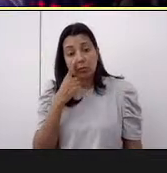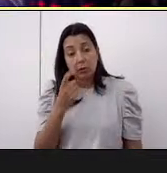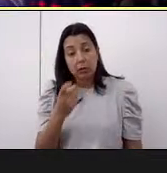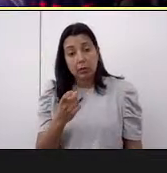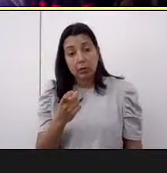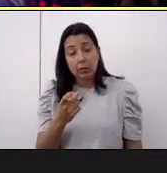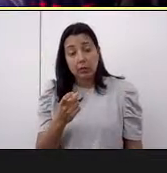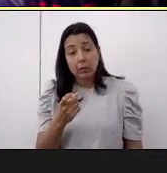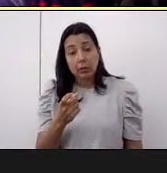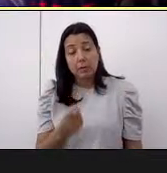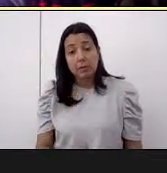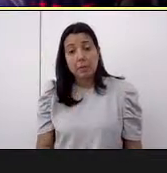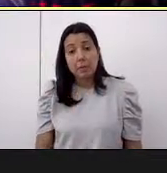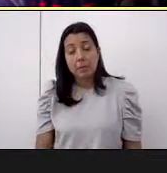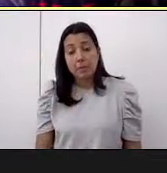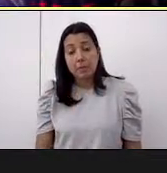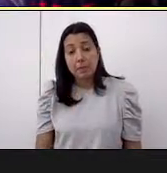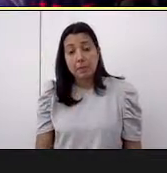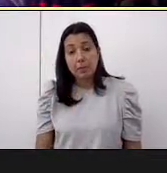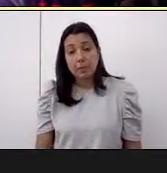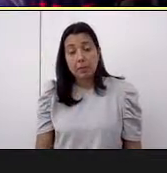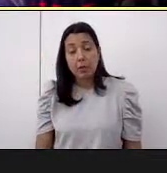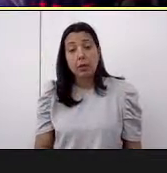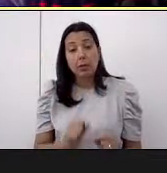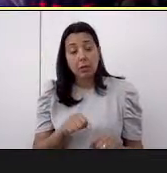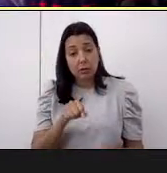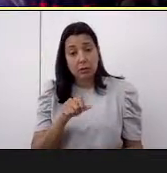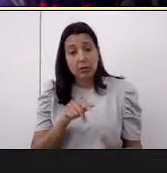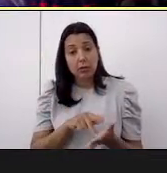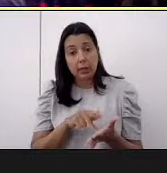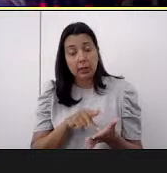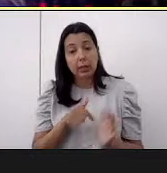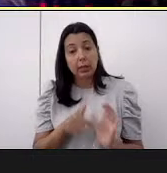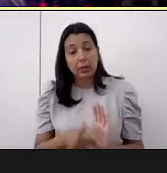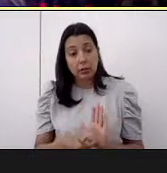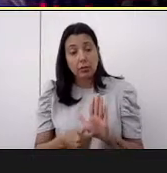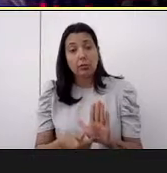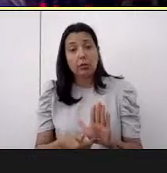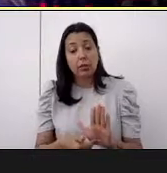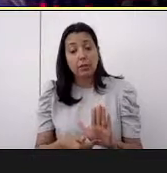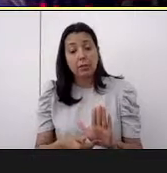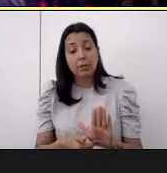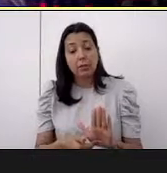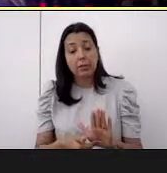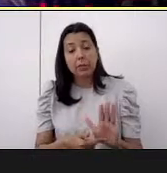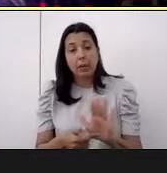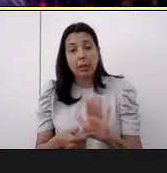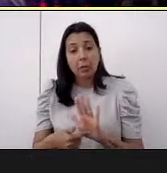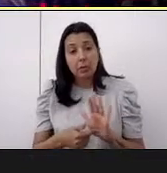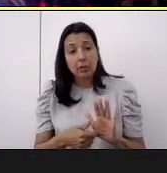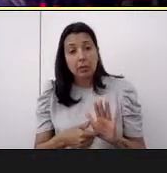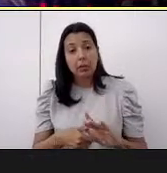allows decision makers to be less constrained by partisan competition.